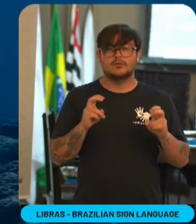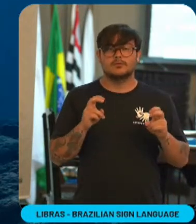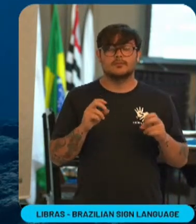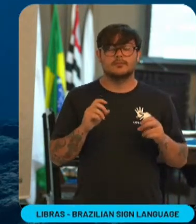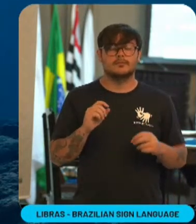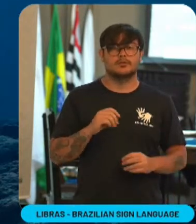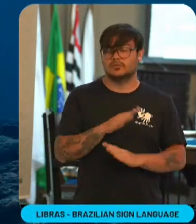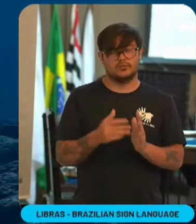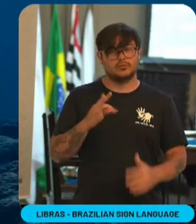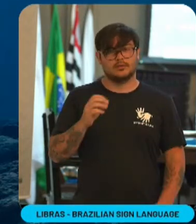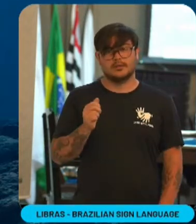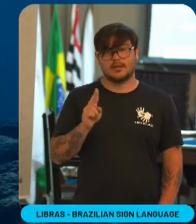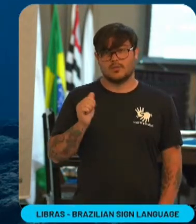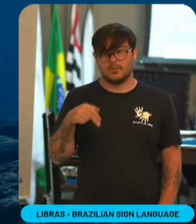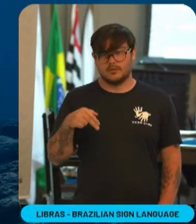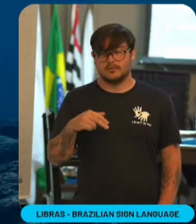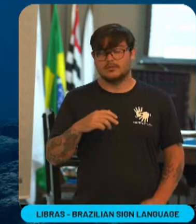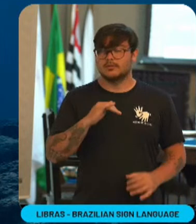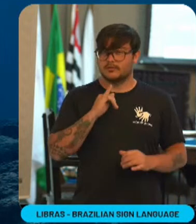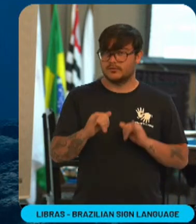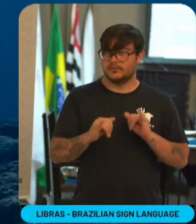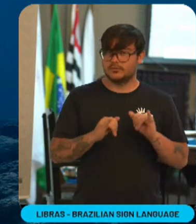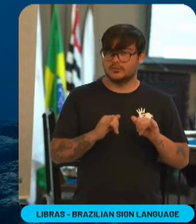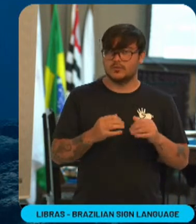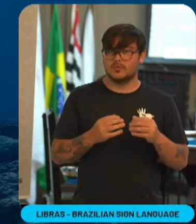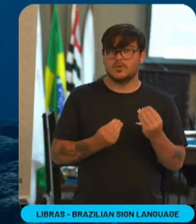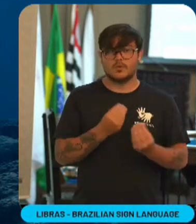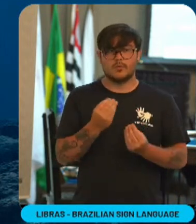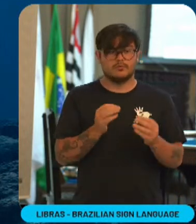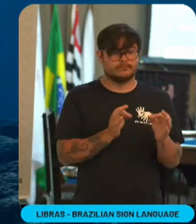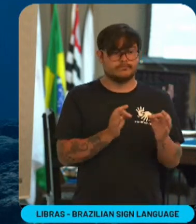debate, as Tawan